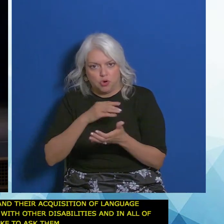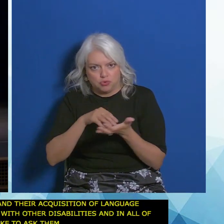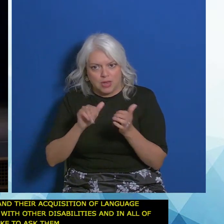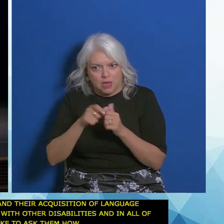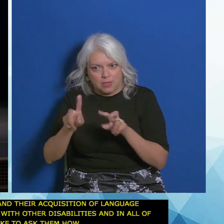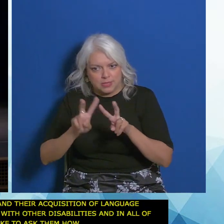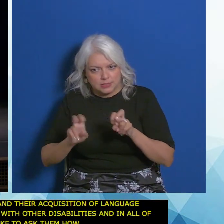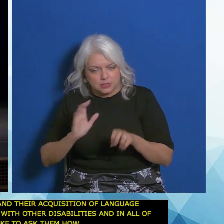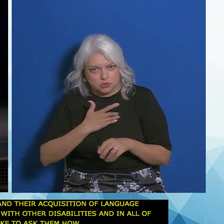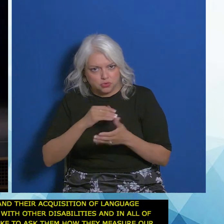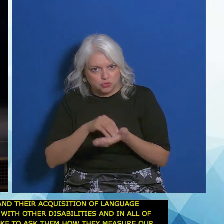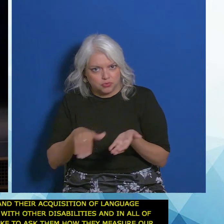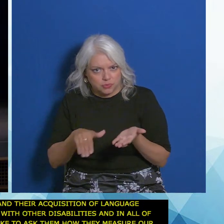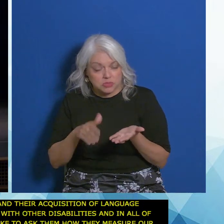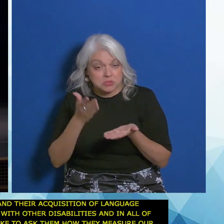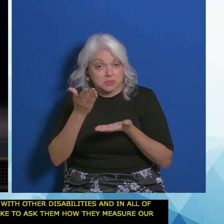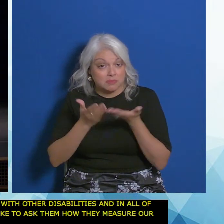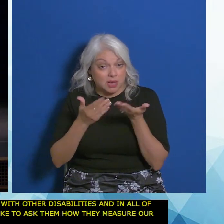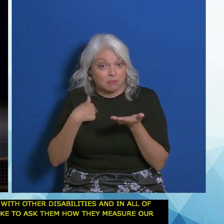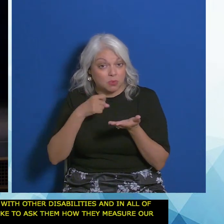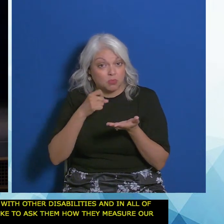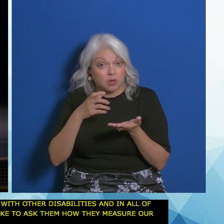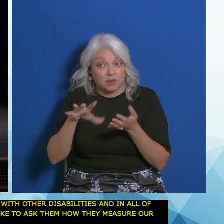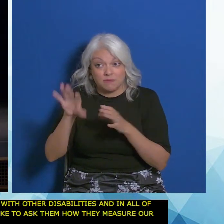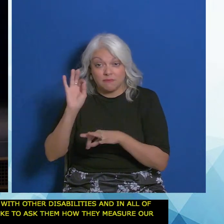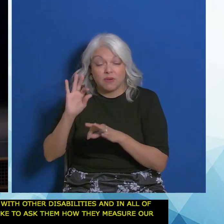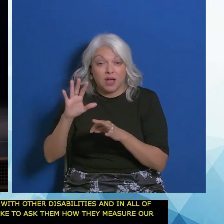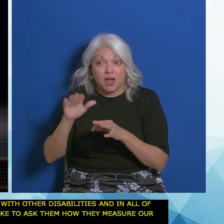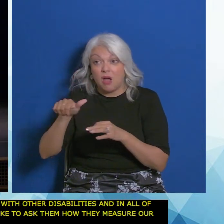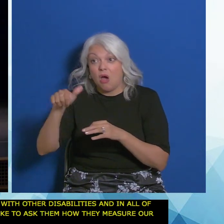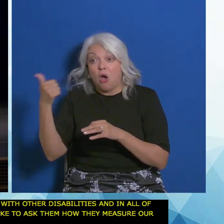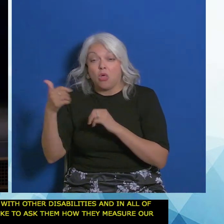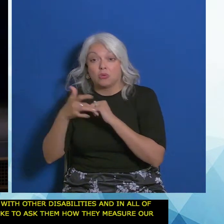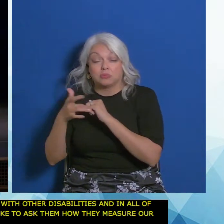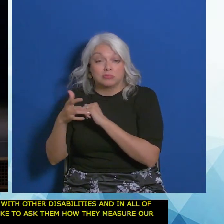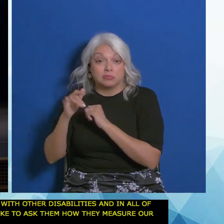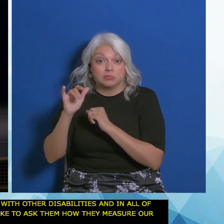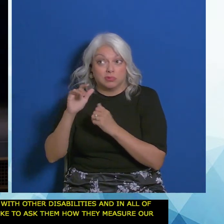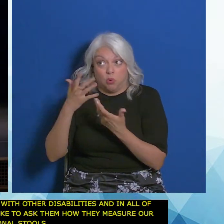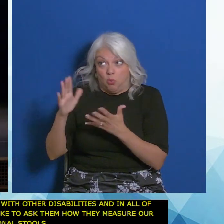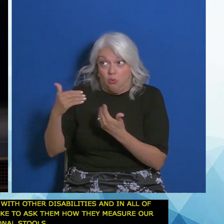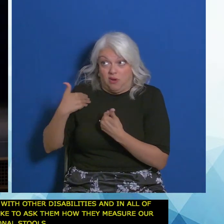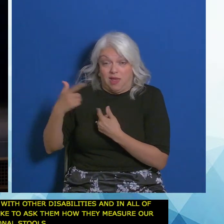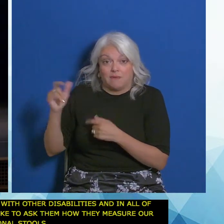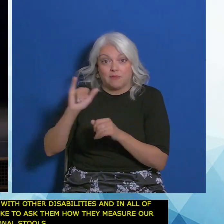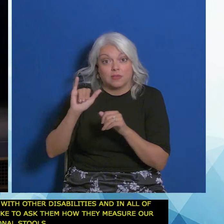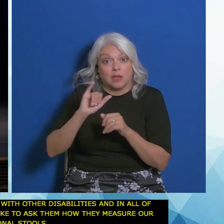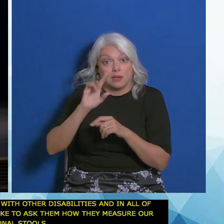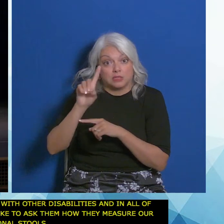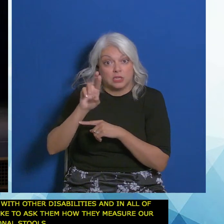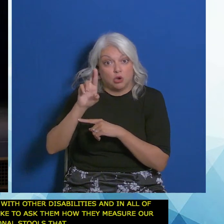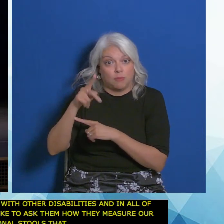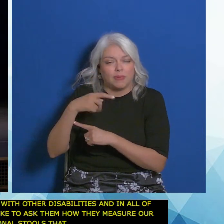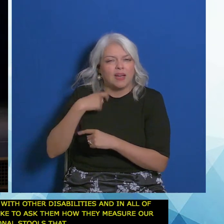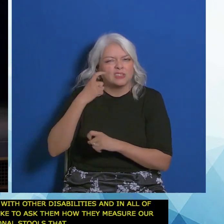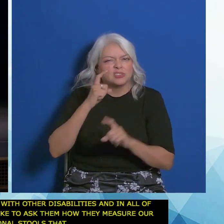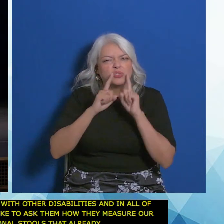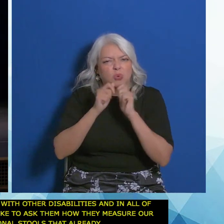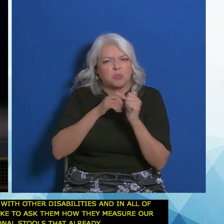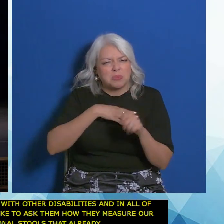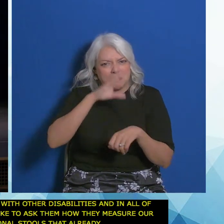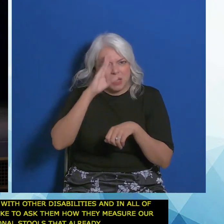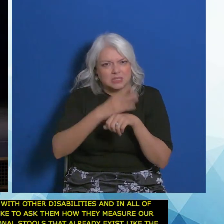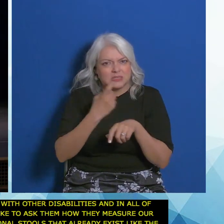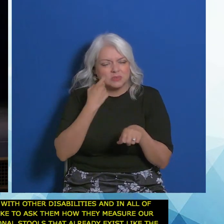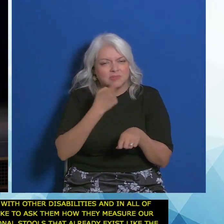students, and perhaps we can use additional tools that already exist, such as the DRP. I talked to my son recently, and he